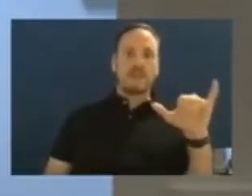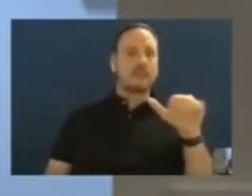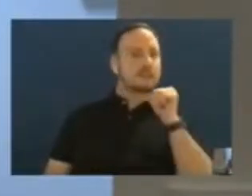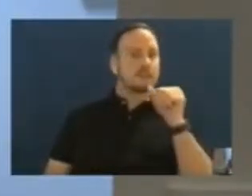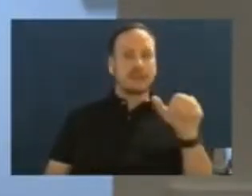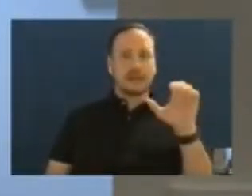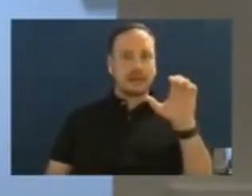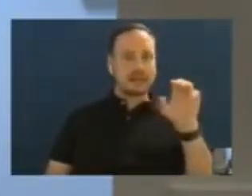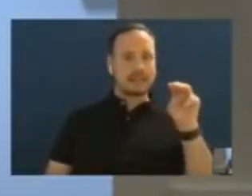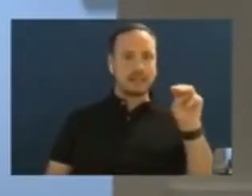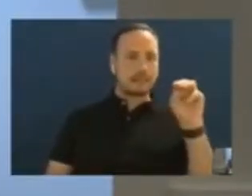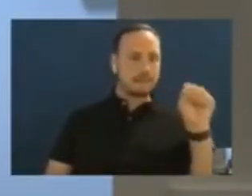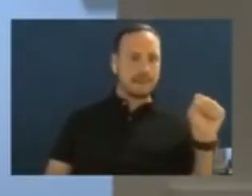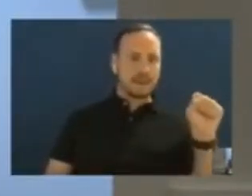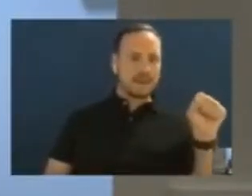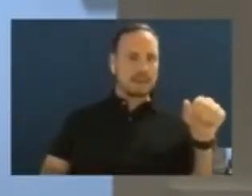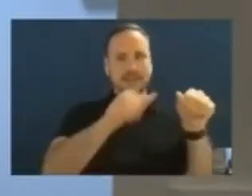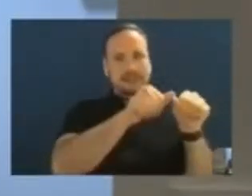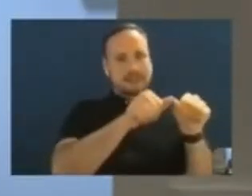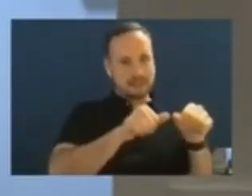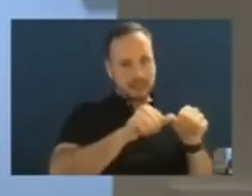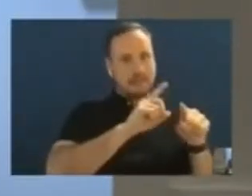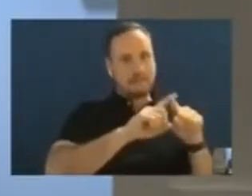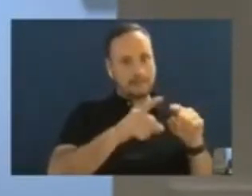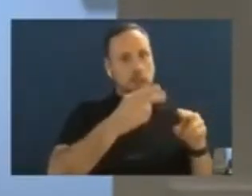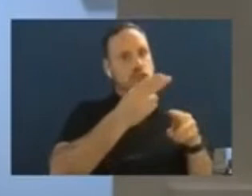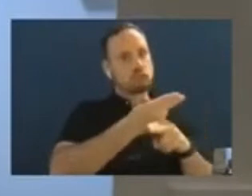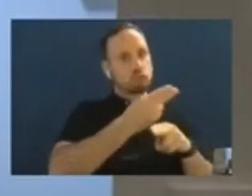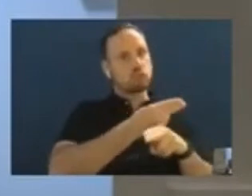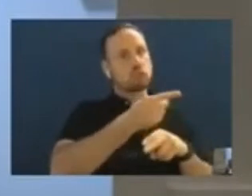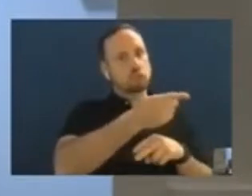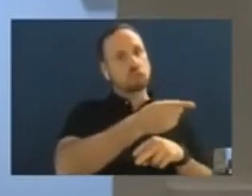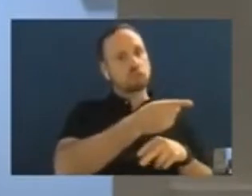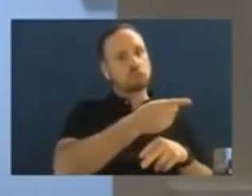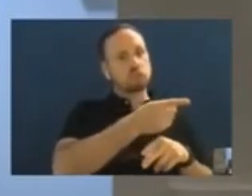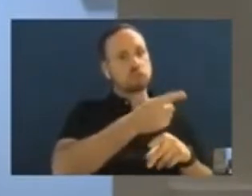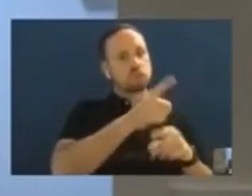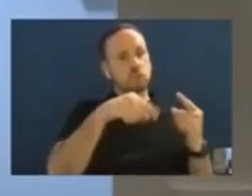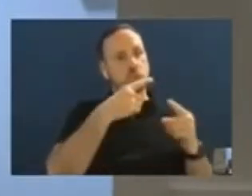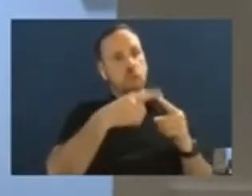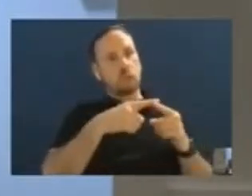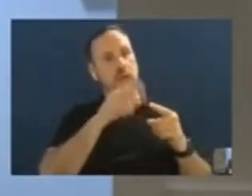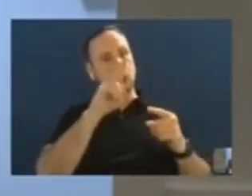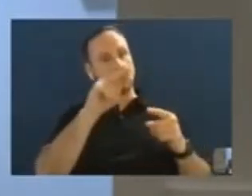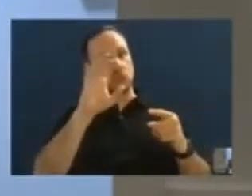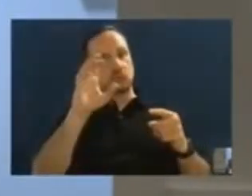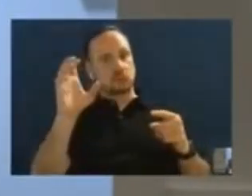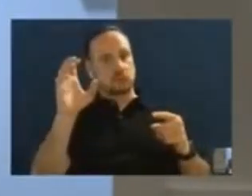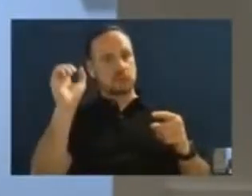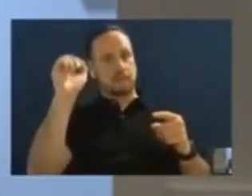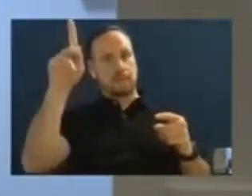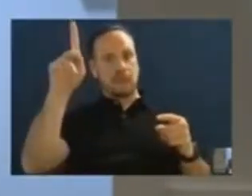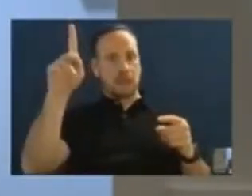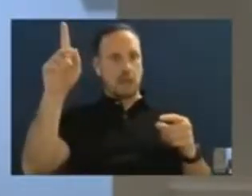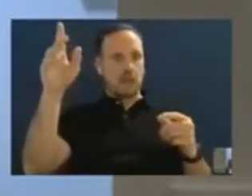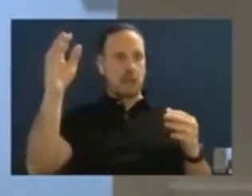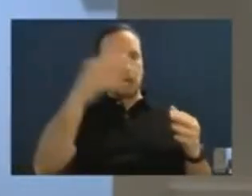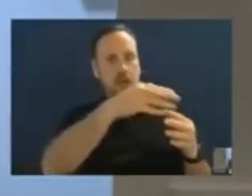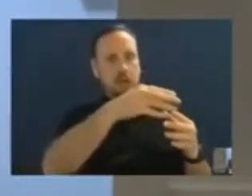is being utilized and will be utilized upon reentry of students by our UNCC partner for the 49ers